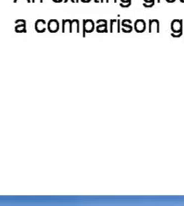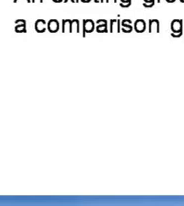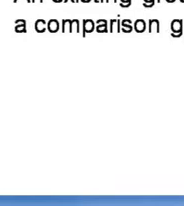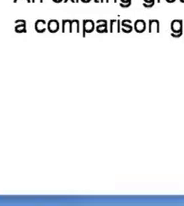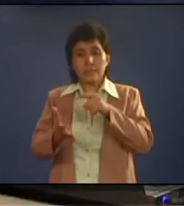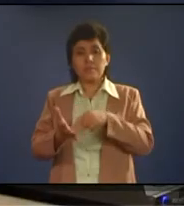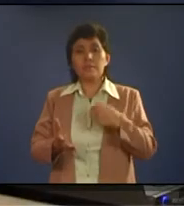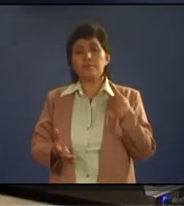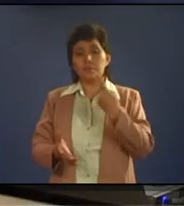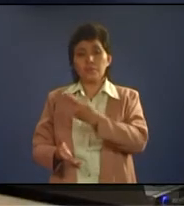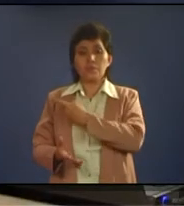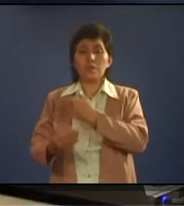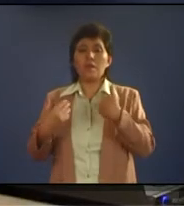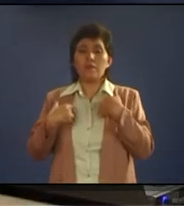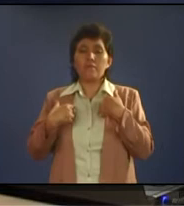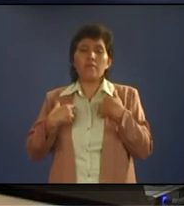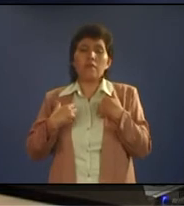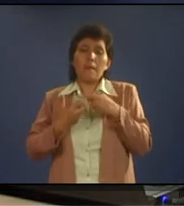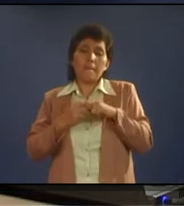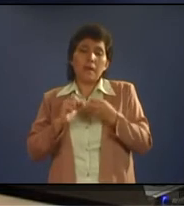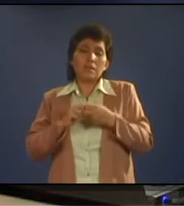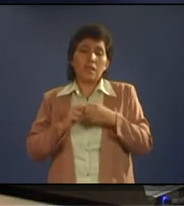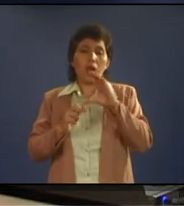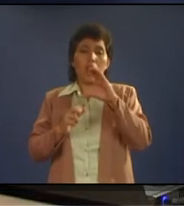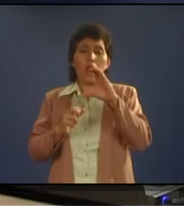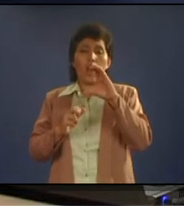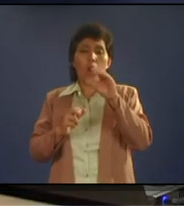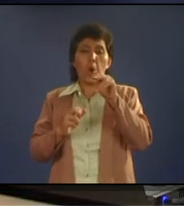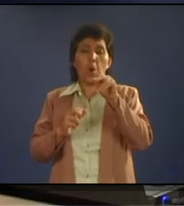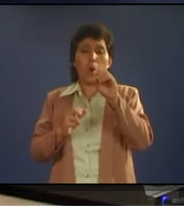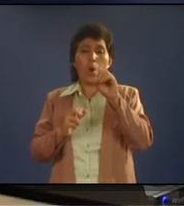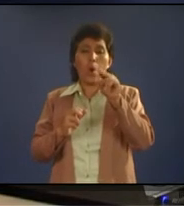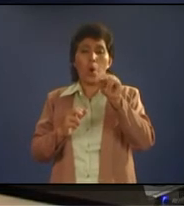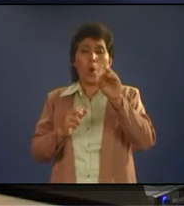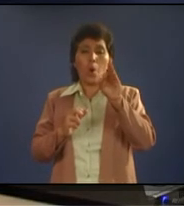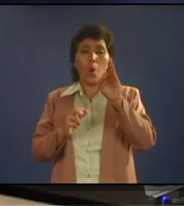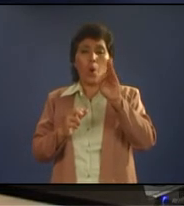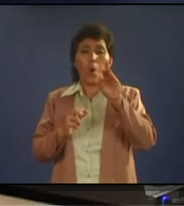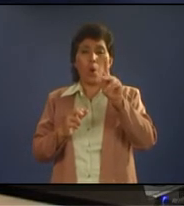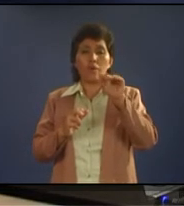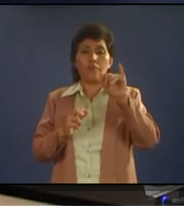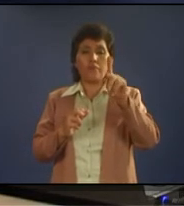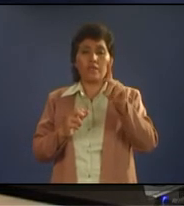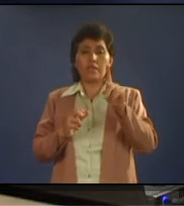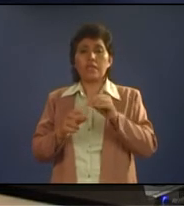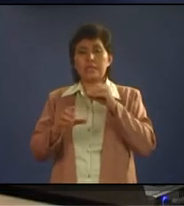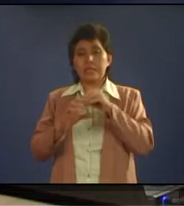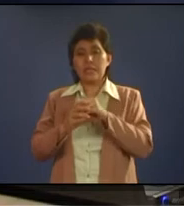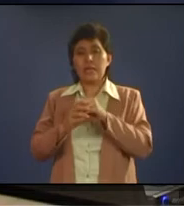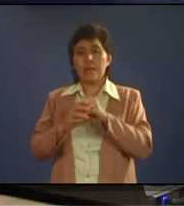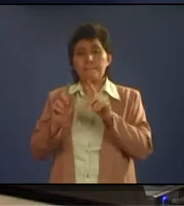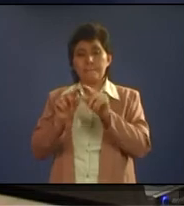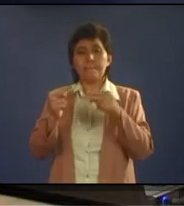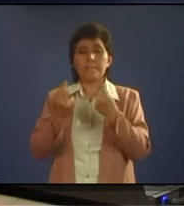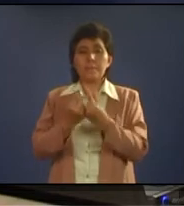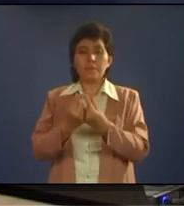Now, sometimes we have conflict, okay? Conflict happens within the groups, okay? The first